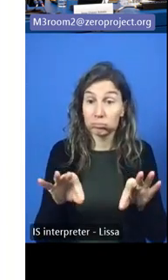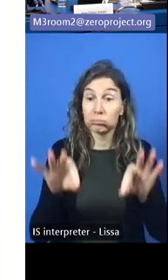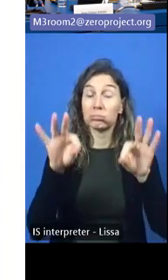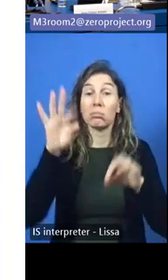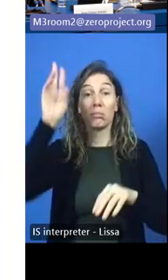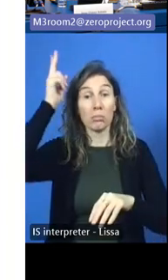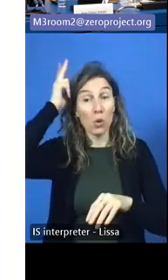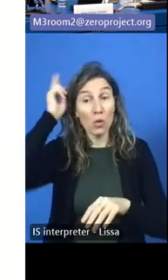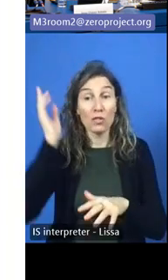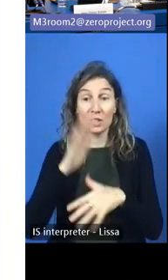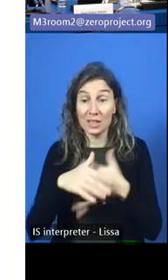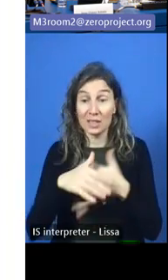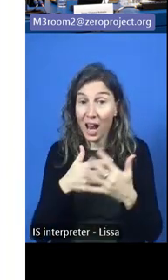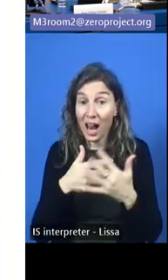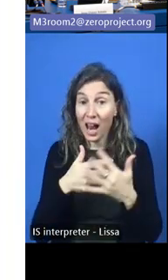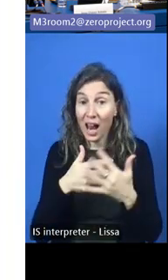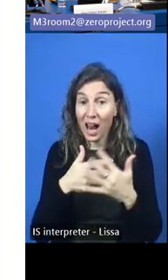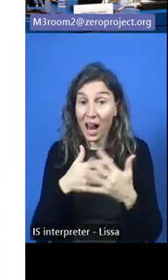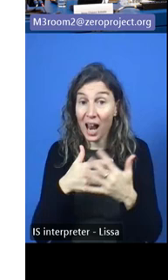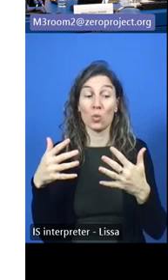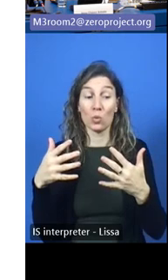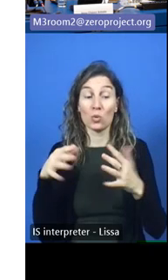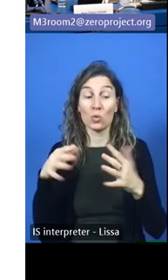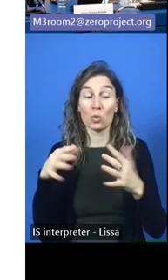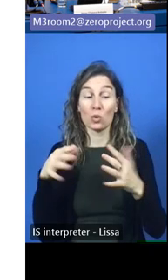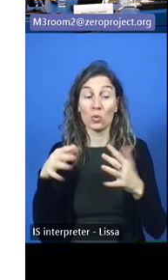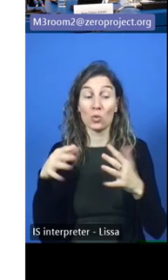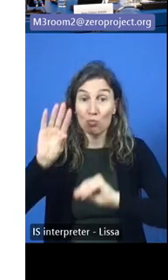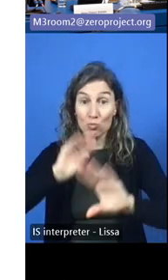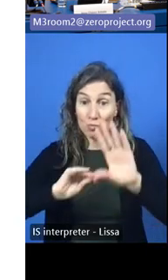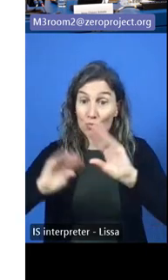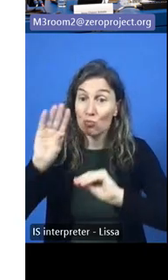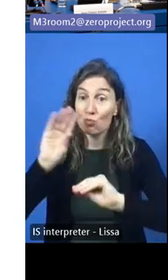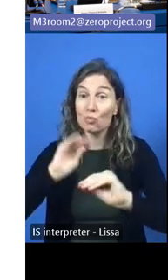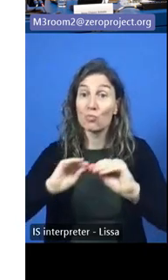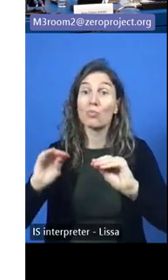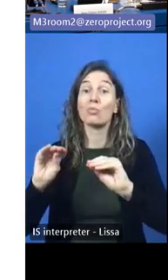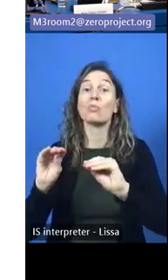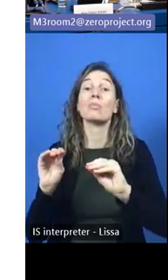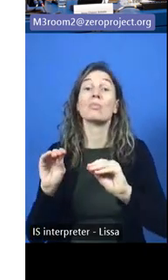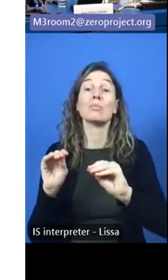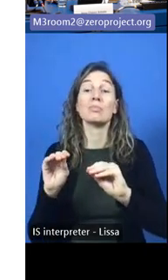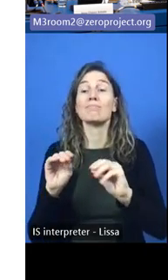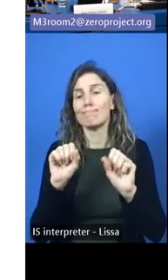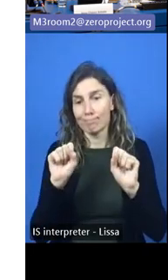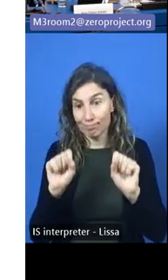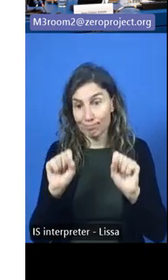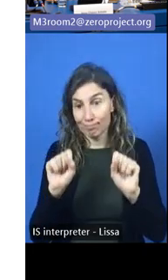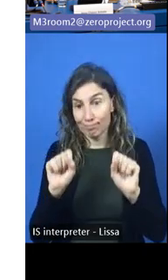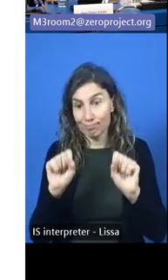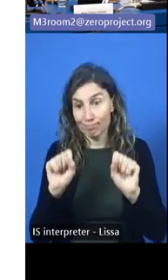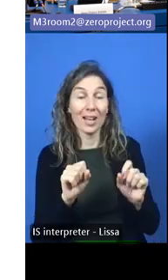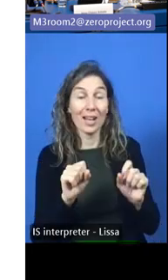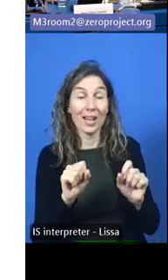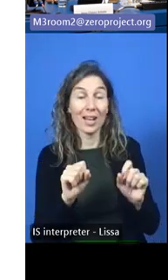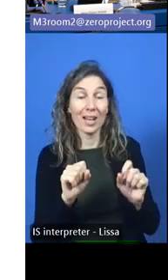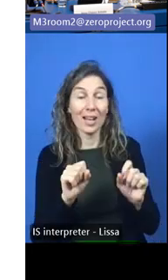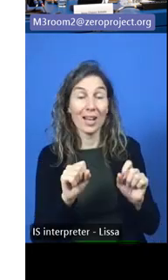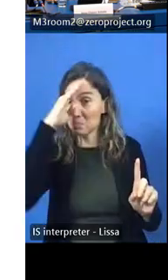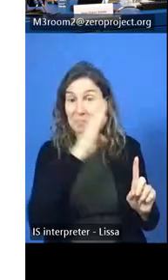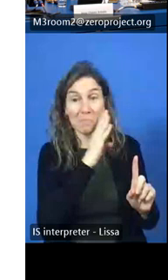learning system, even when her parents do not even manage the Peruvian spoken